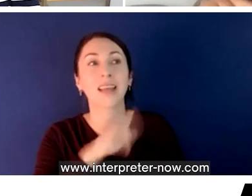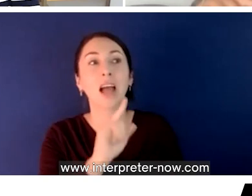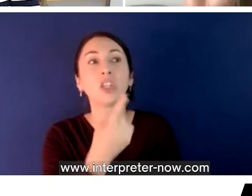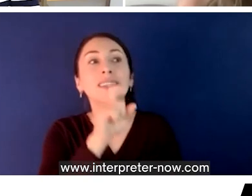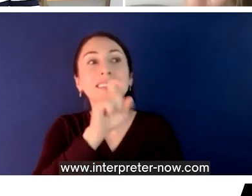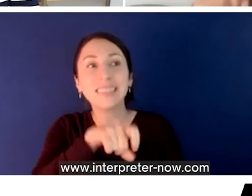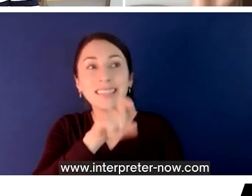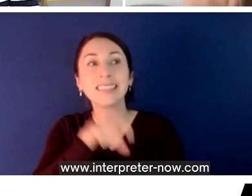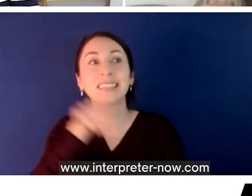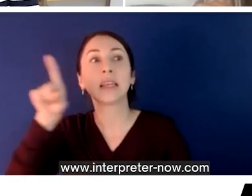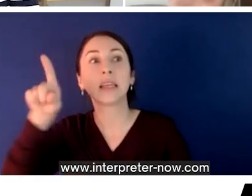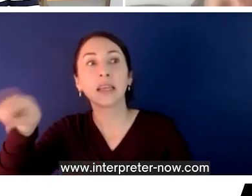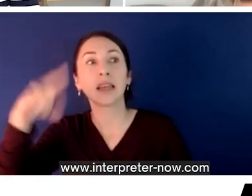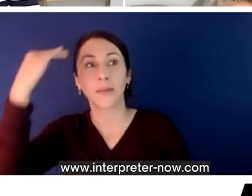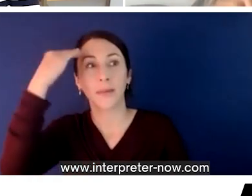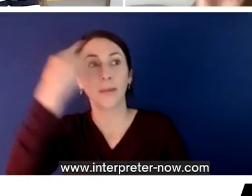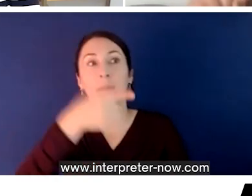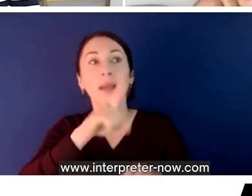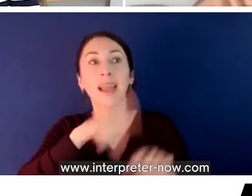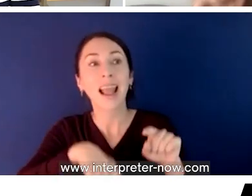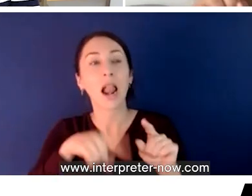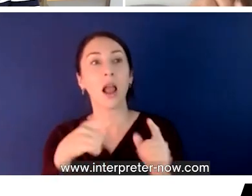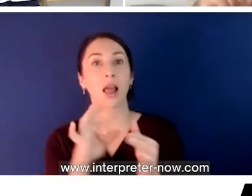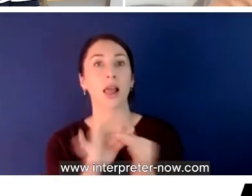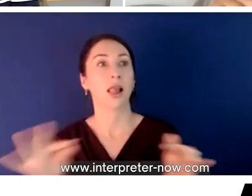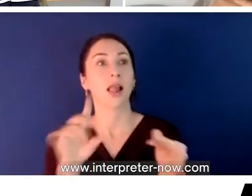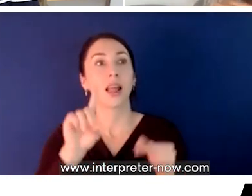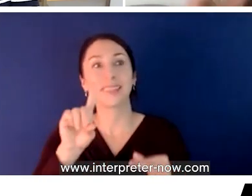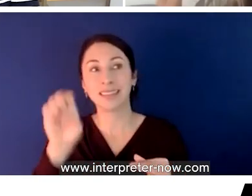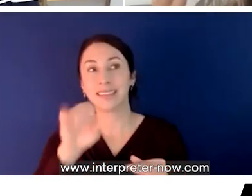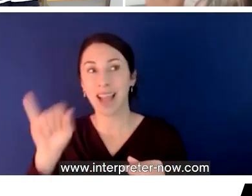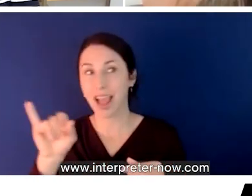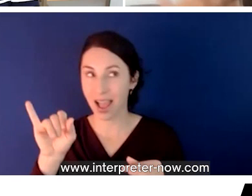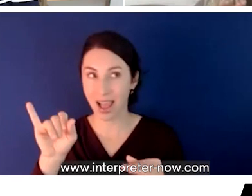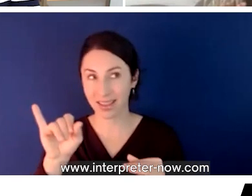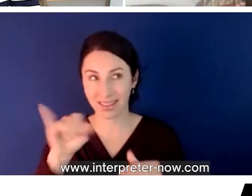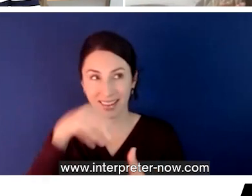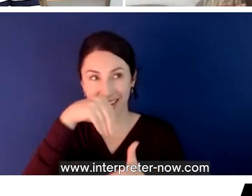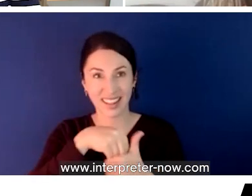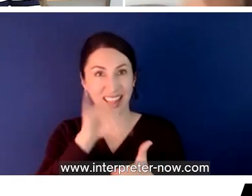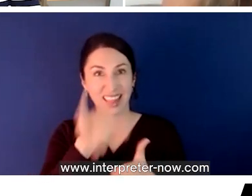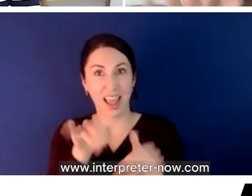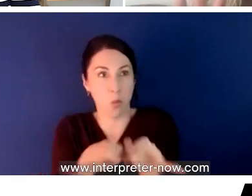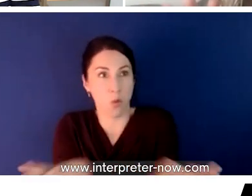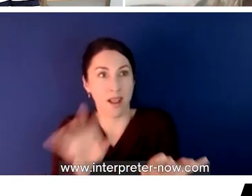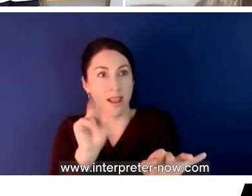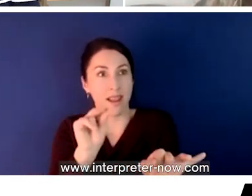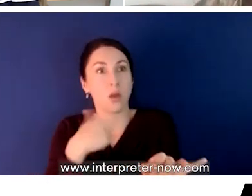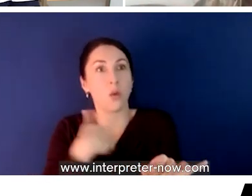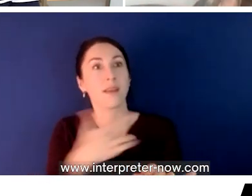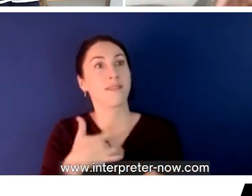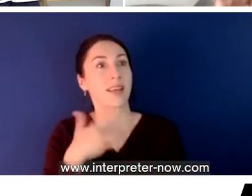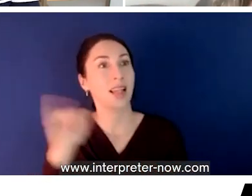know that you cannot talk about diversity and inclusion initiatives this way because it makes those of us who are underrepresented feel